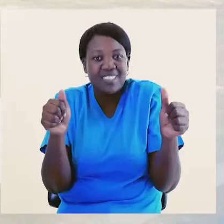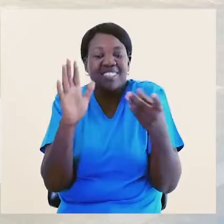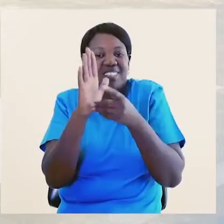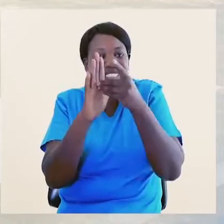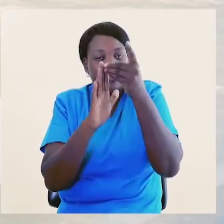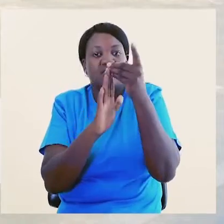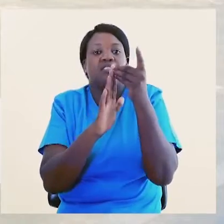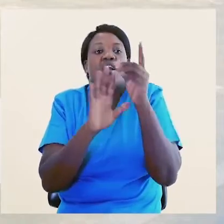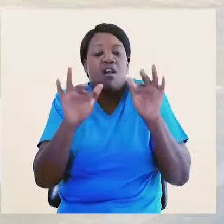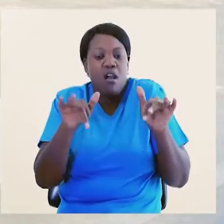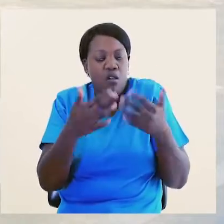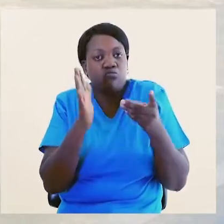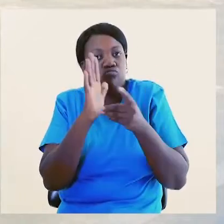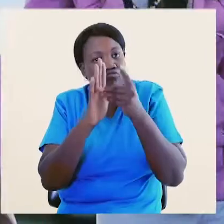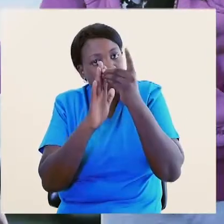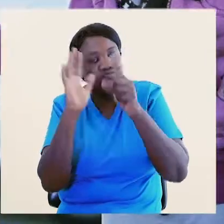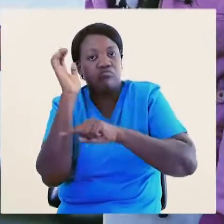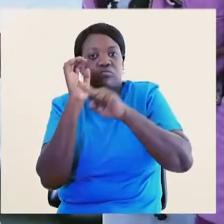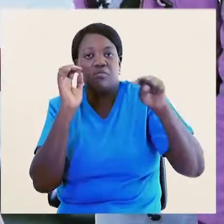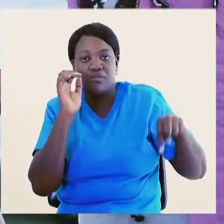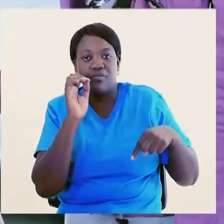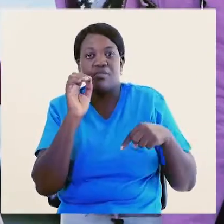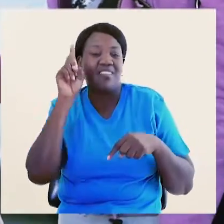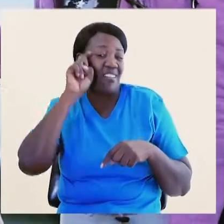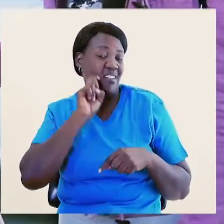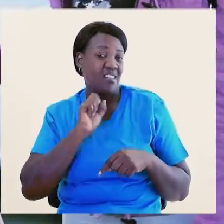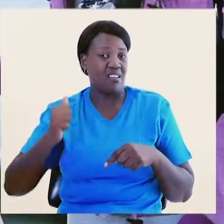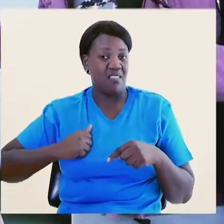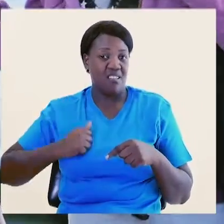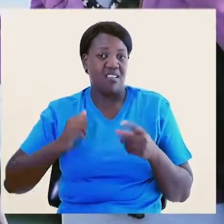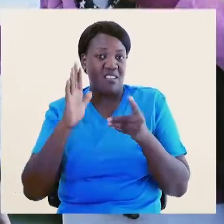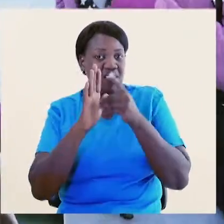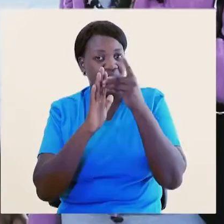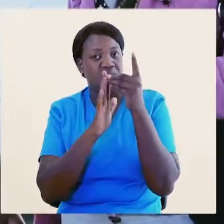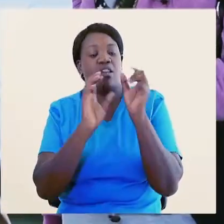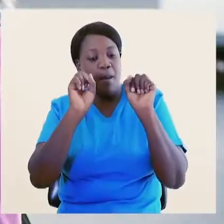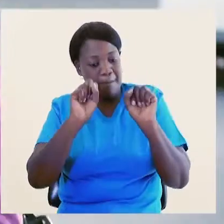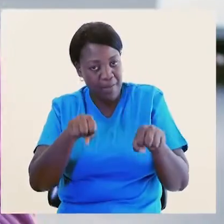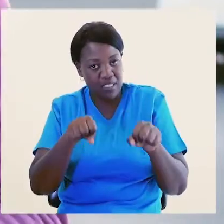be used to measure how developed a country is. My grandfather always says, development needs to be